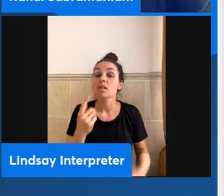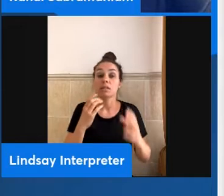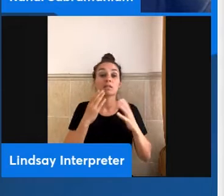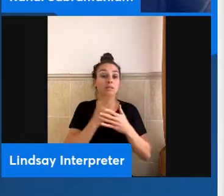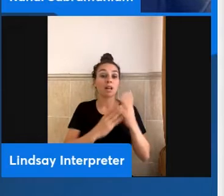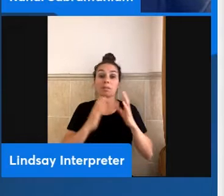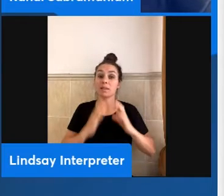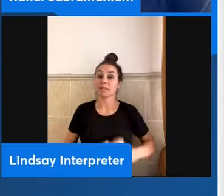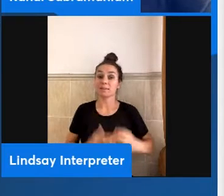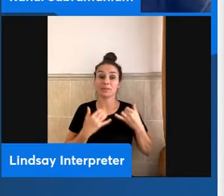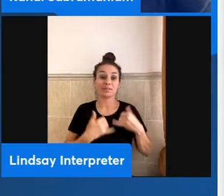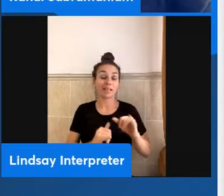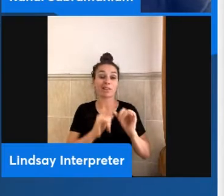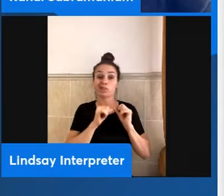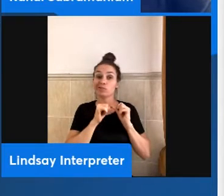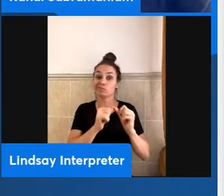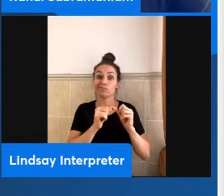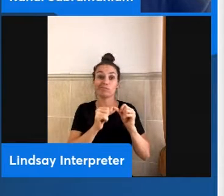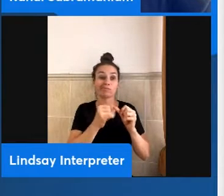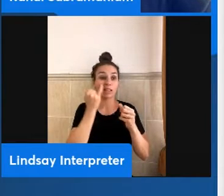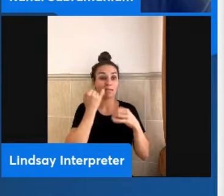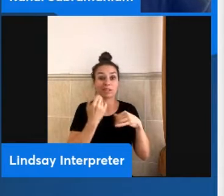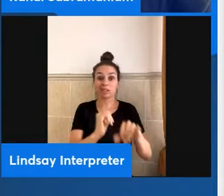and AWS continues to support them.